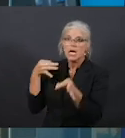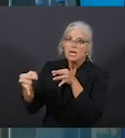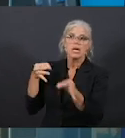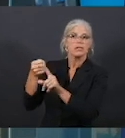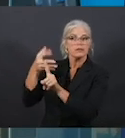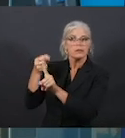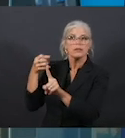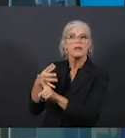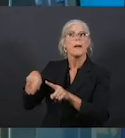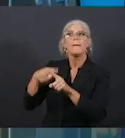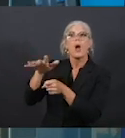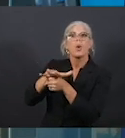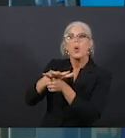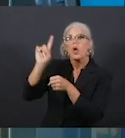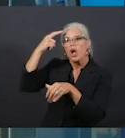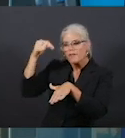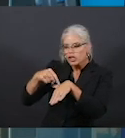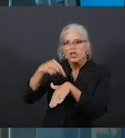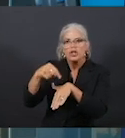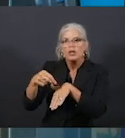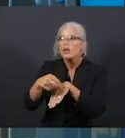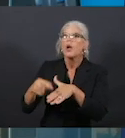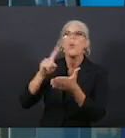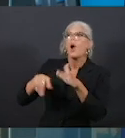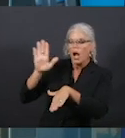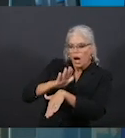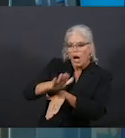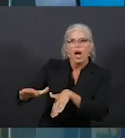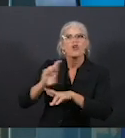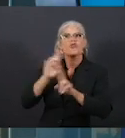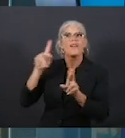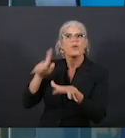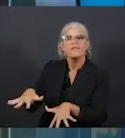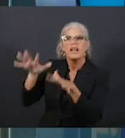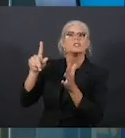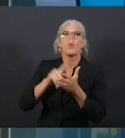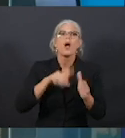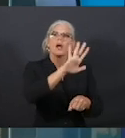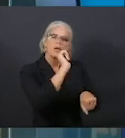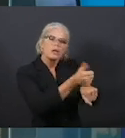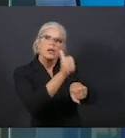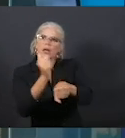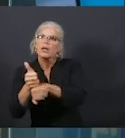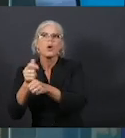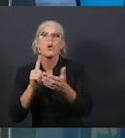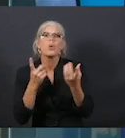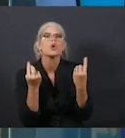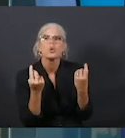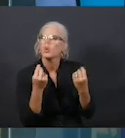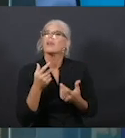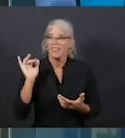governments, with what we're doing for the flood control, with the substations. That could be the difference between keeping one of